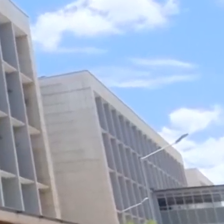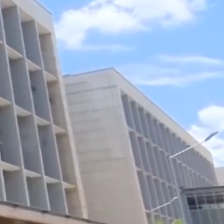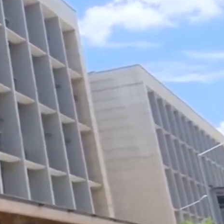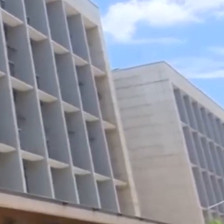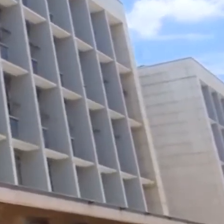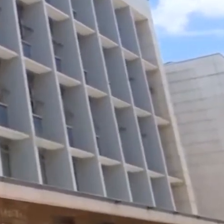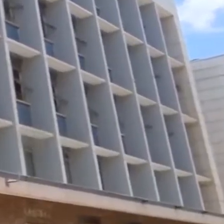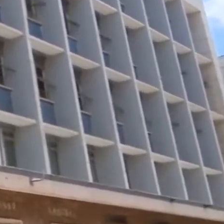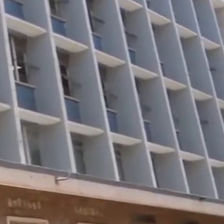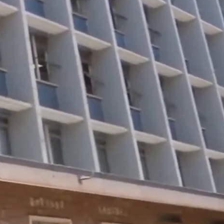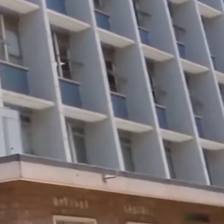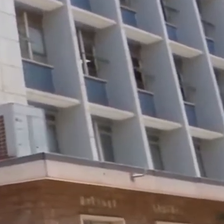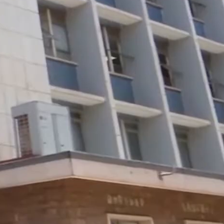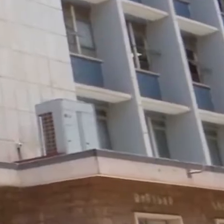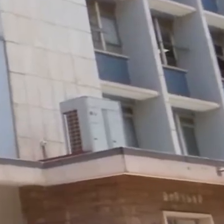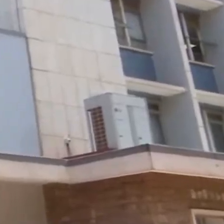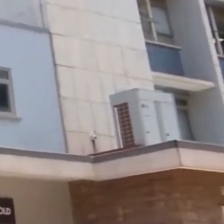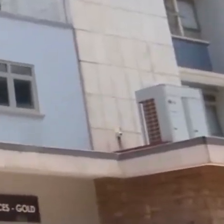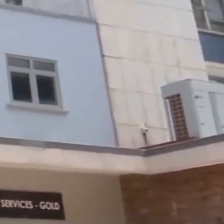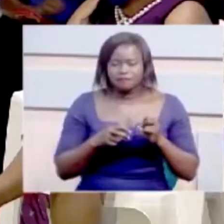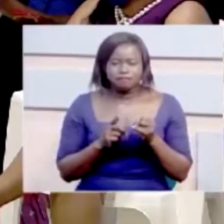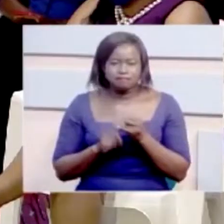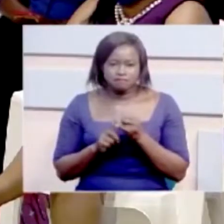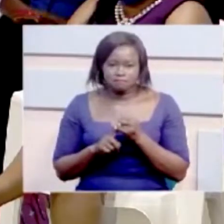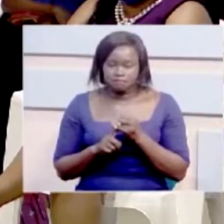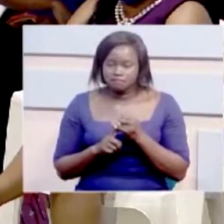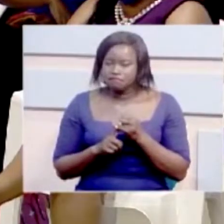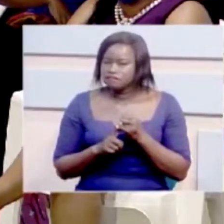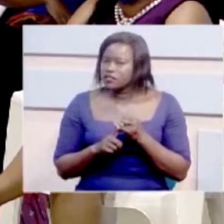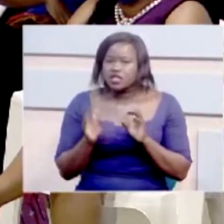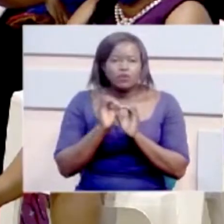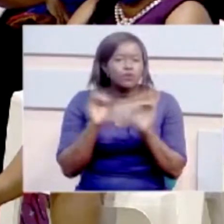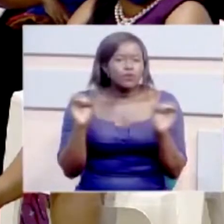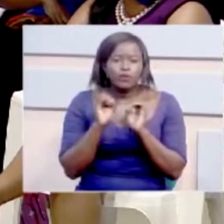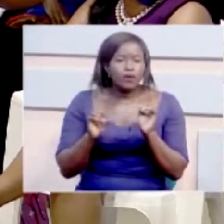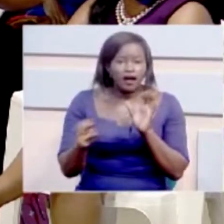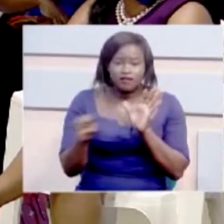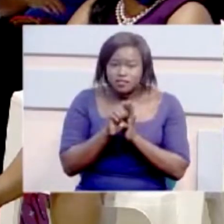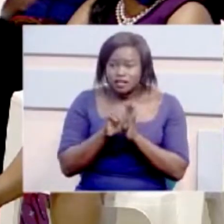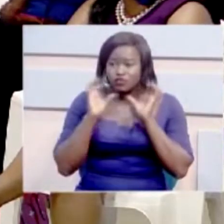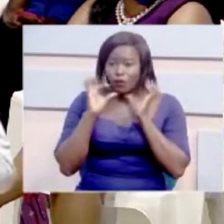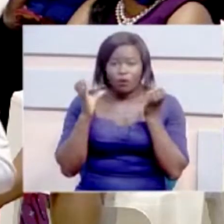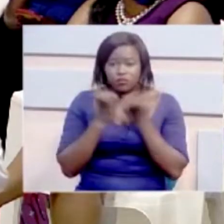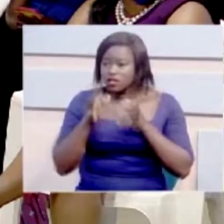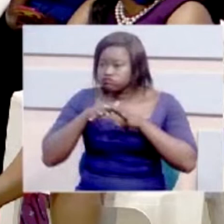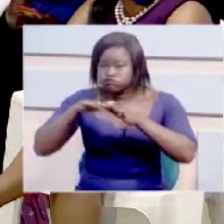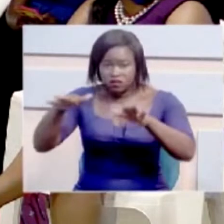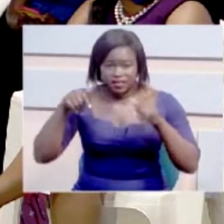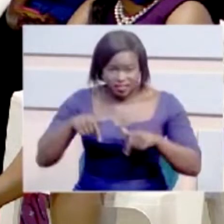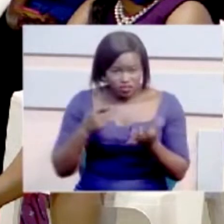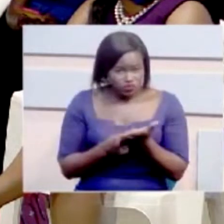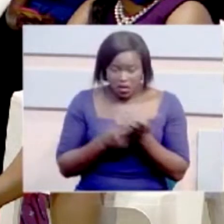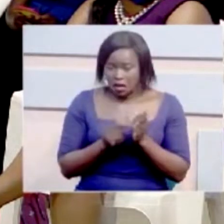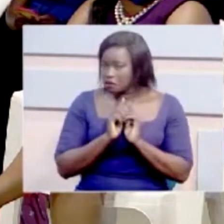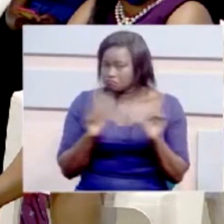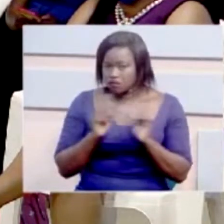conclusions derived from the survey. 1, there is no evidence of community transmission in Uganda at